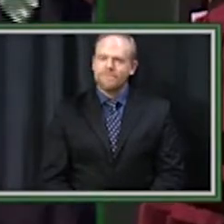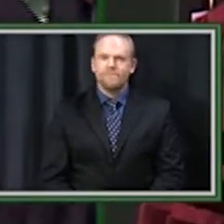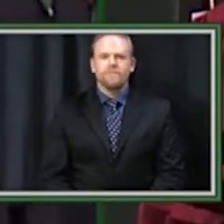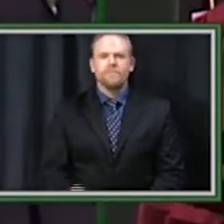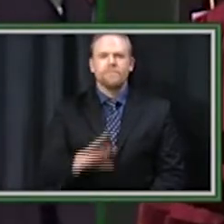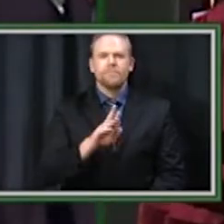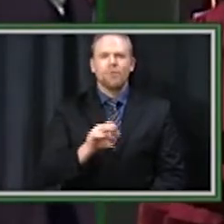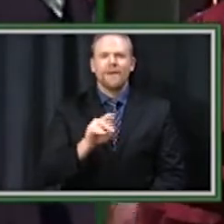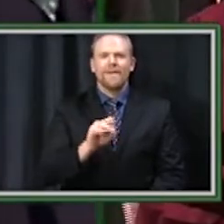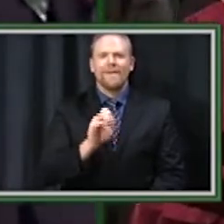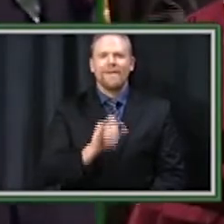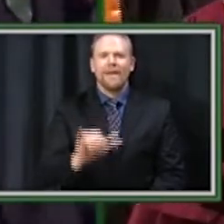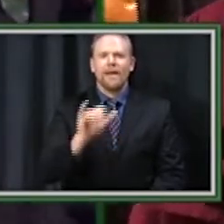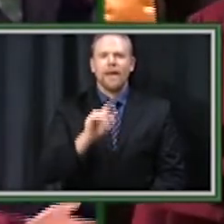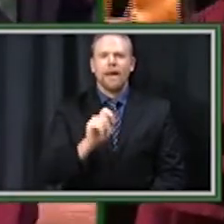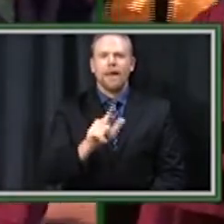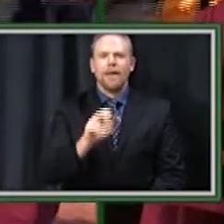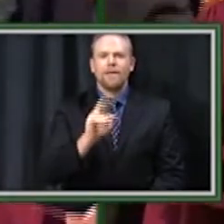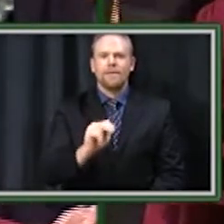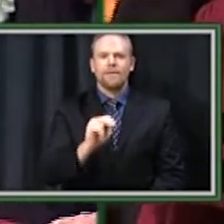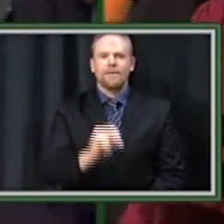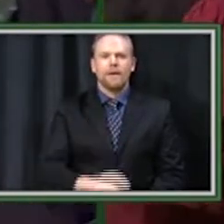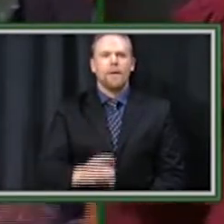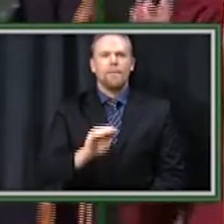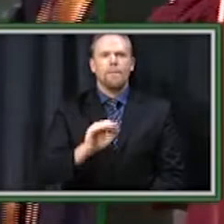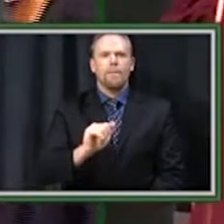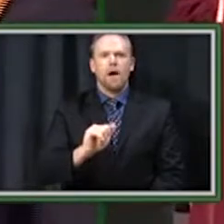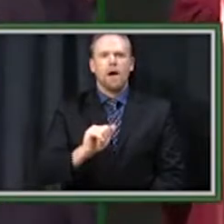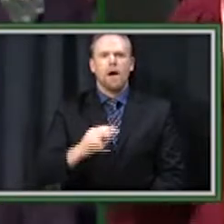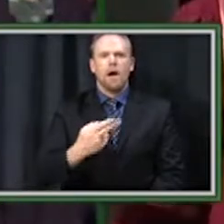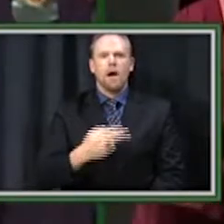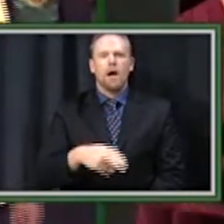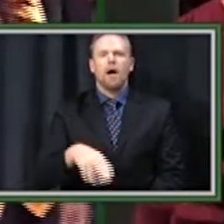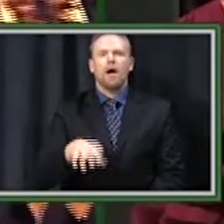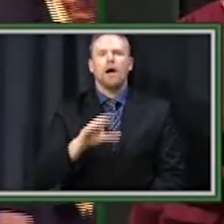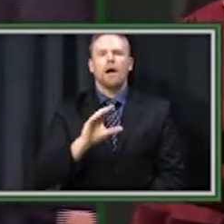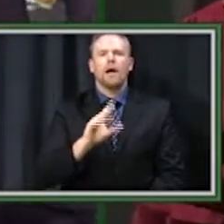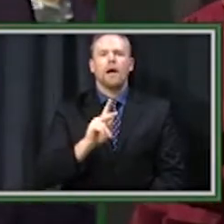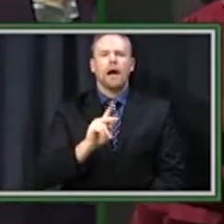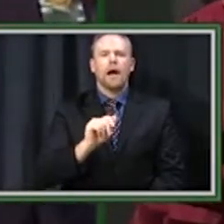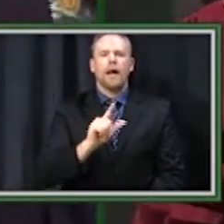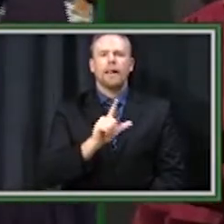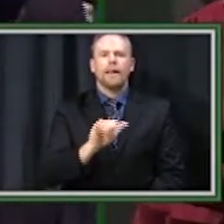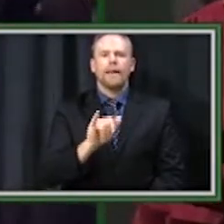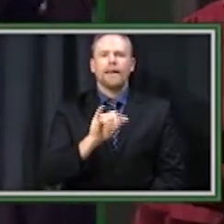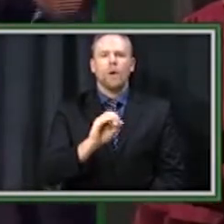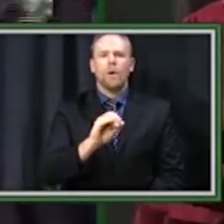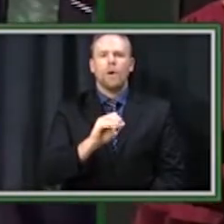Brittany Allen. Ma Eliza Caliolio.